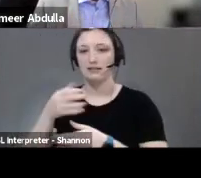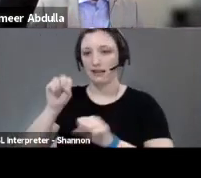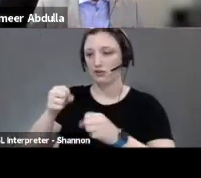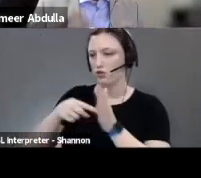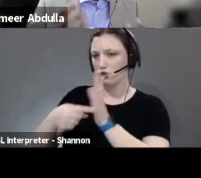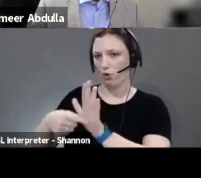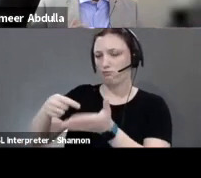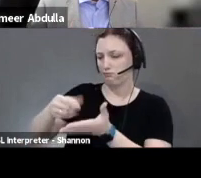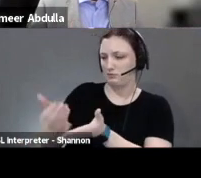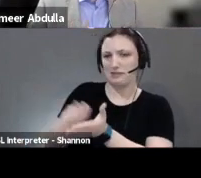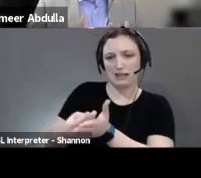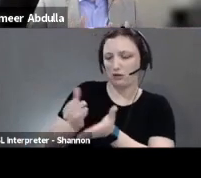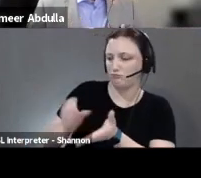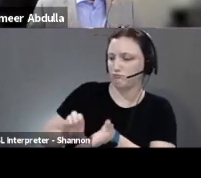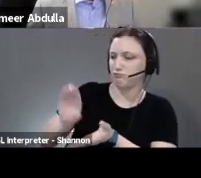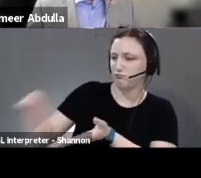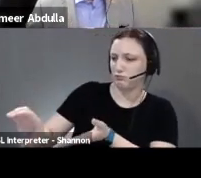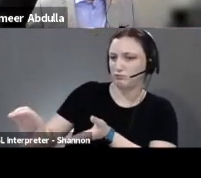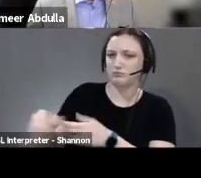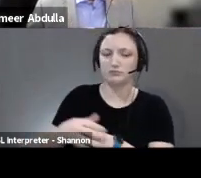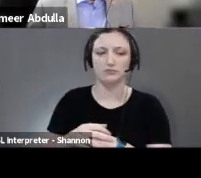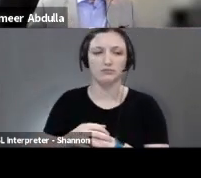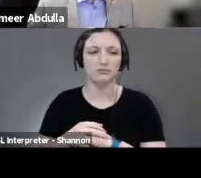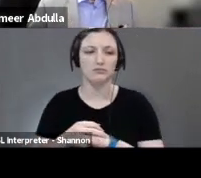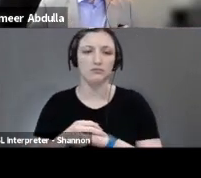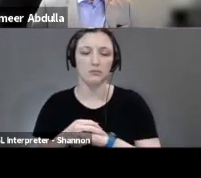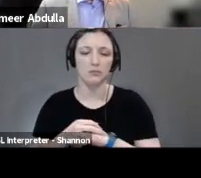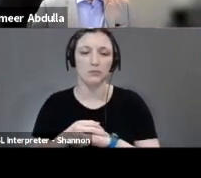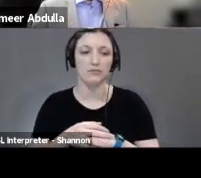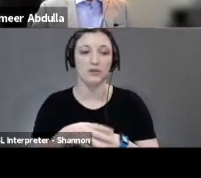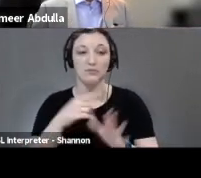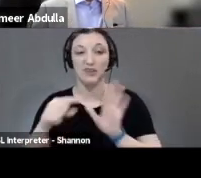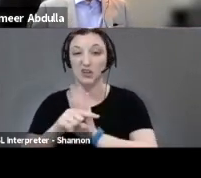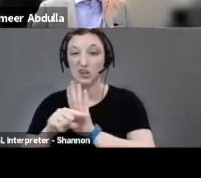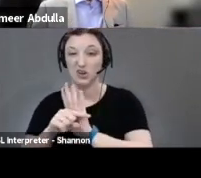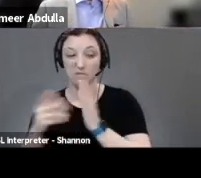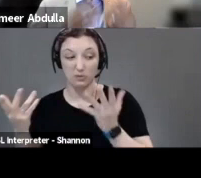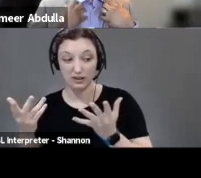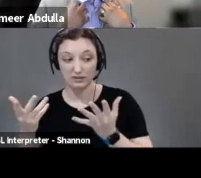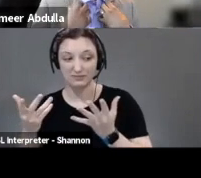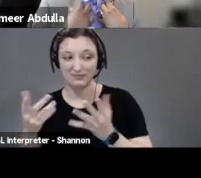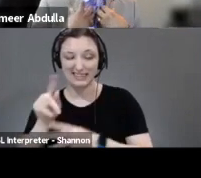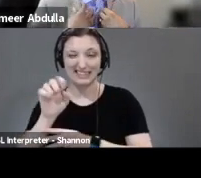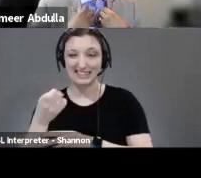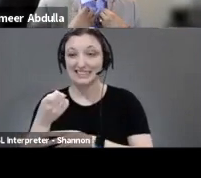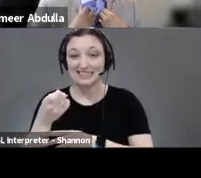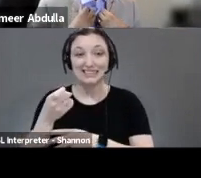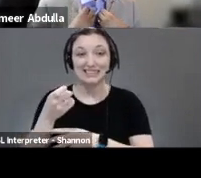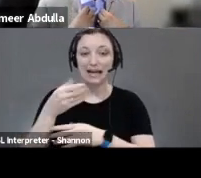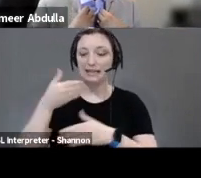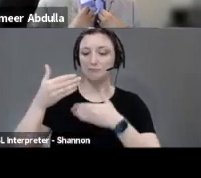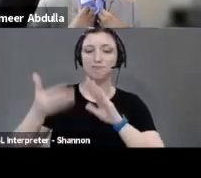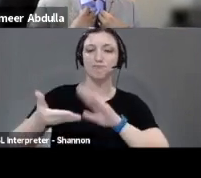level pros of a salary. The con is it's often the least tax efficient from a pure personal point of